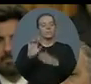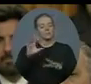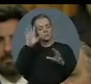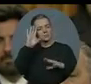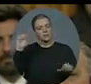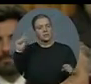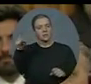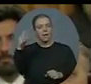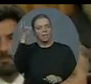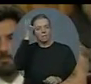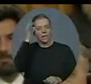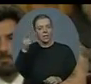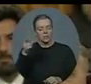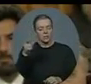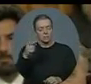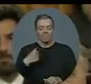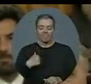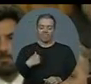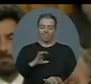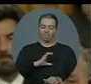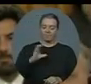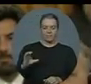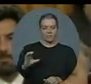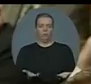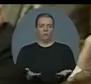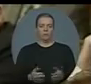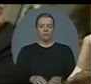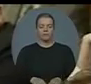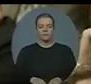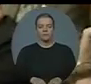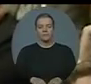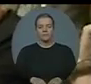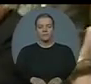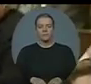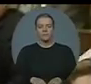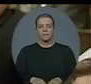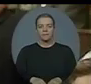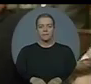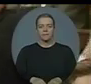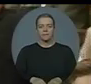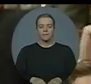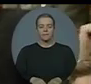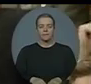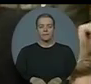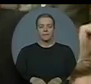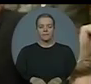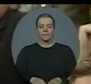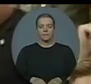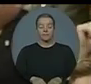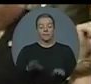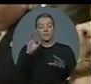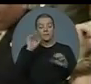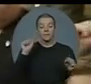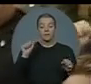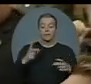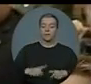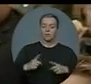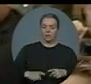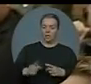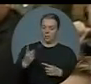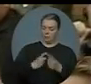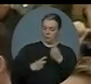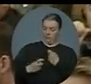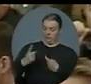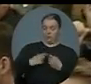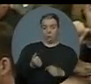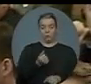can still be trusted with confidential information? There were a number of questions included there that 35 seconds don't give me time to